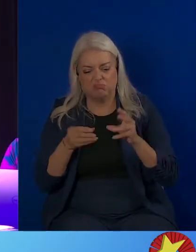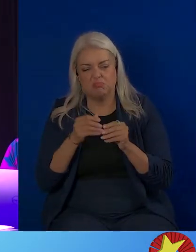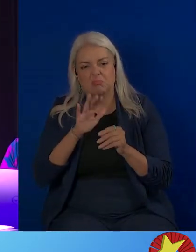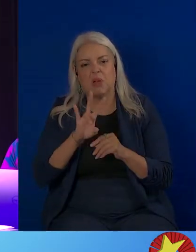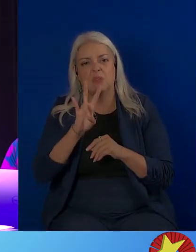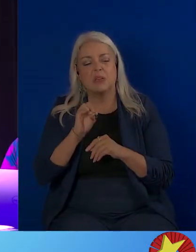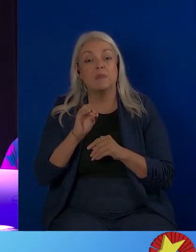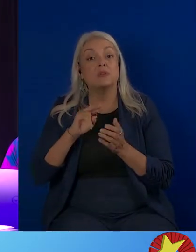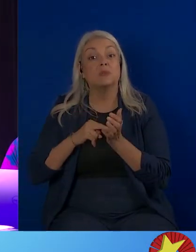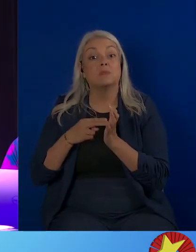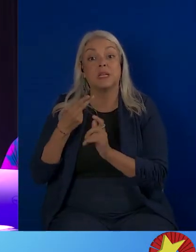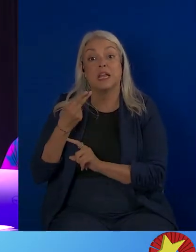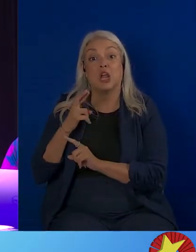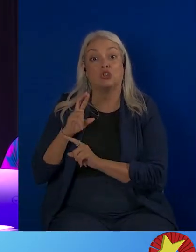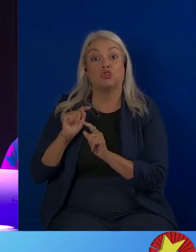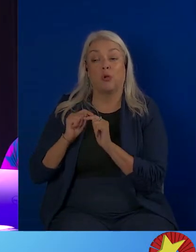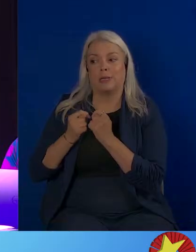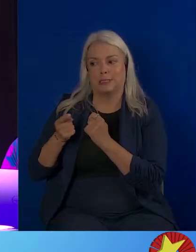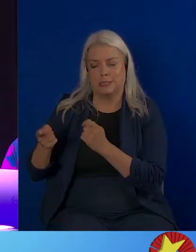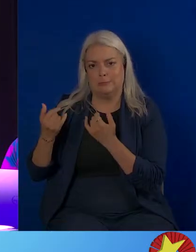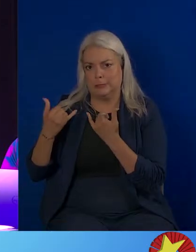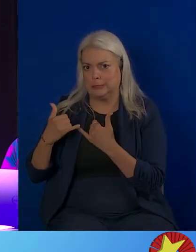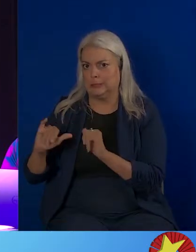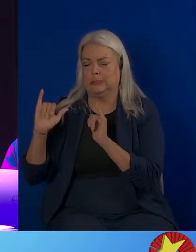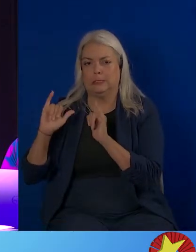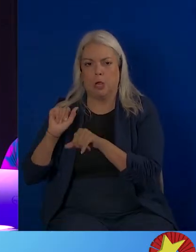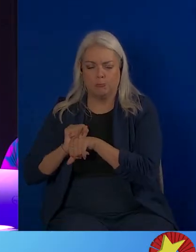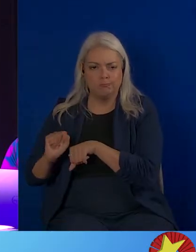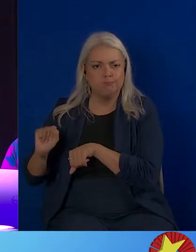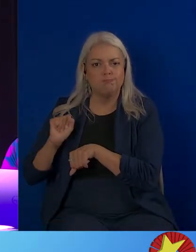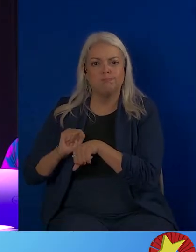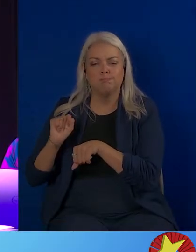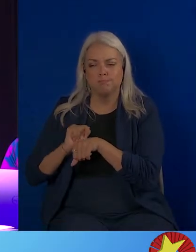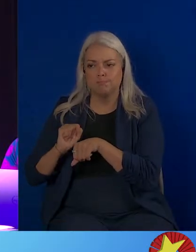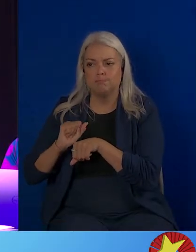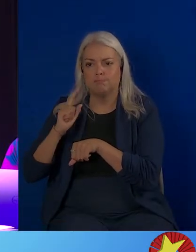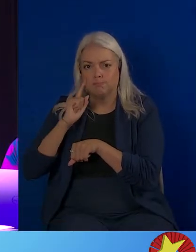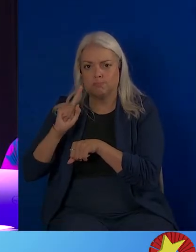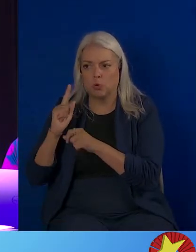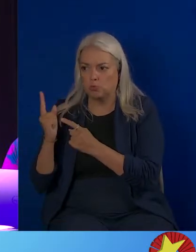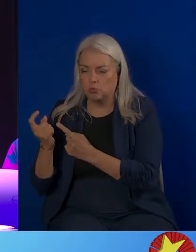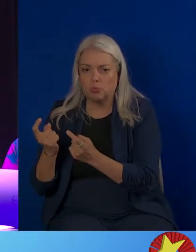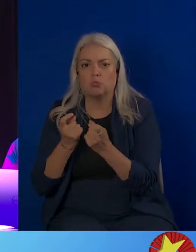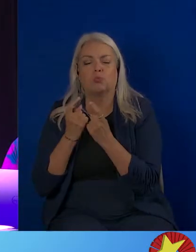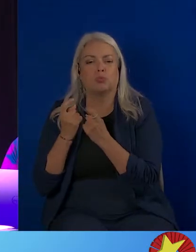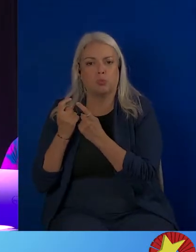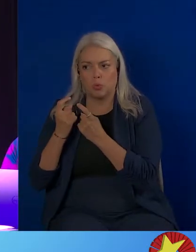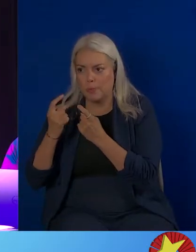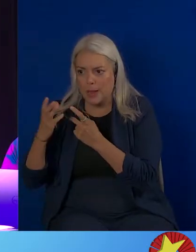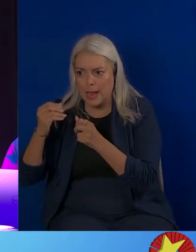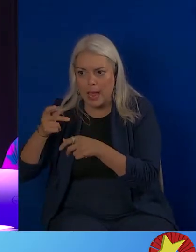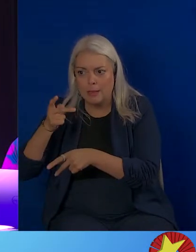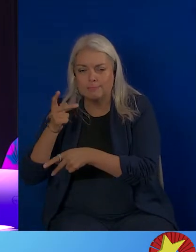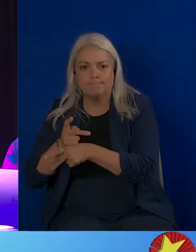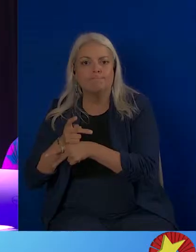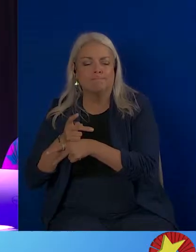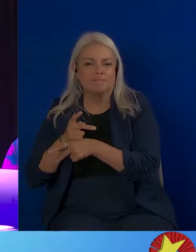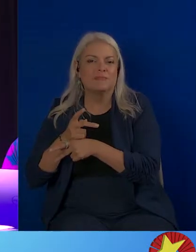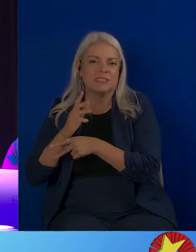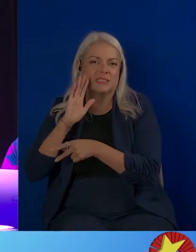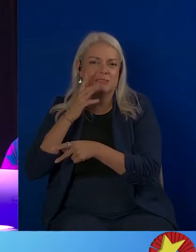human resources team continuously works on addressing our ongoing recruitment and retention